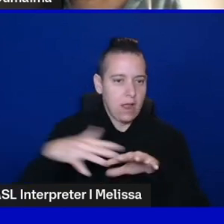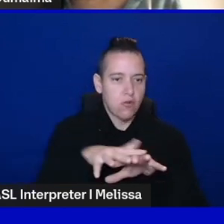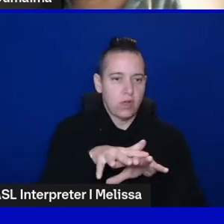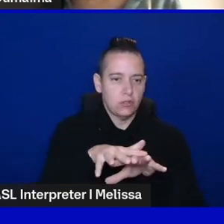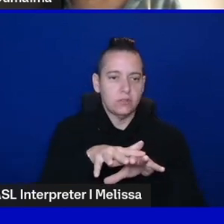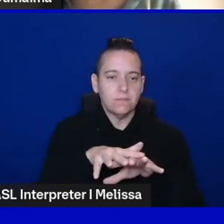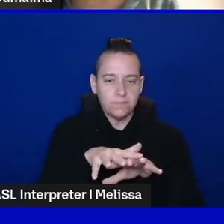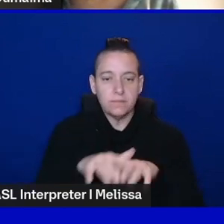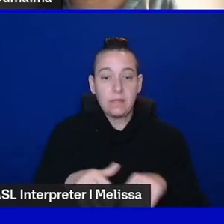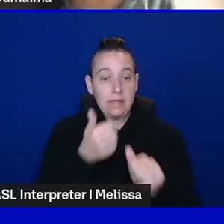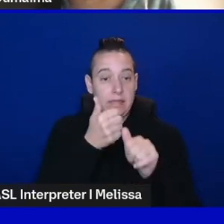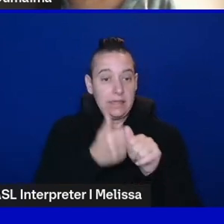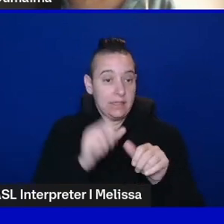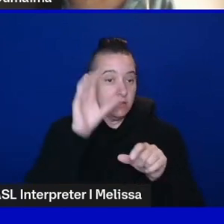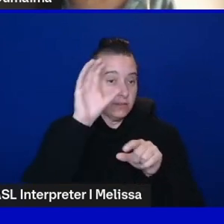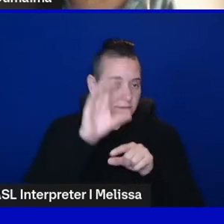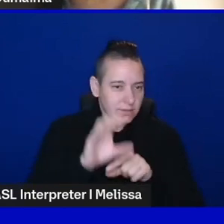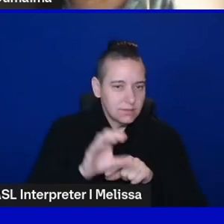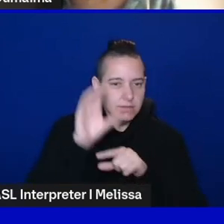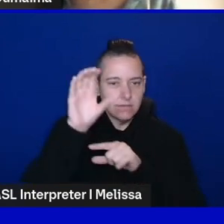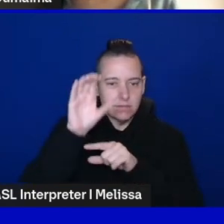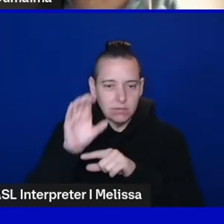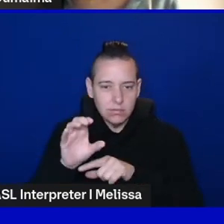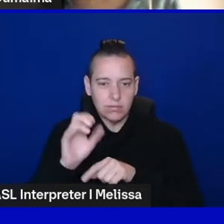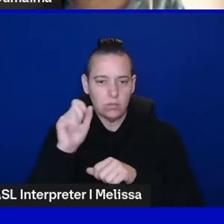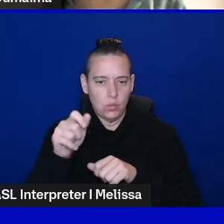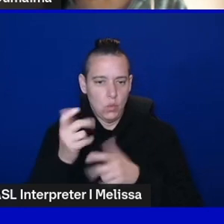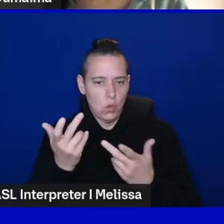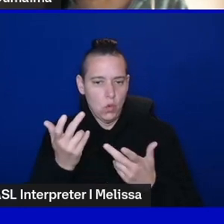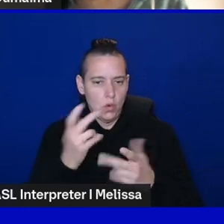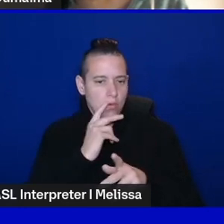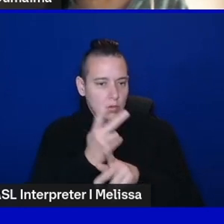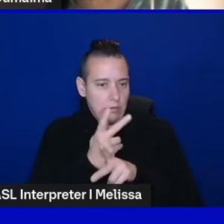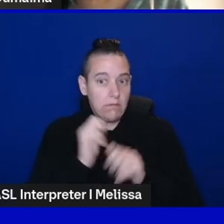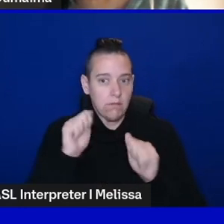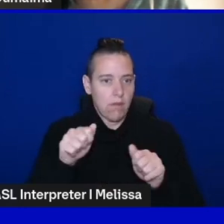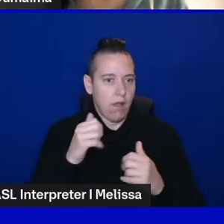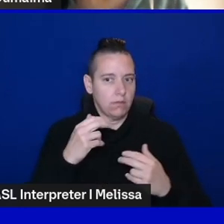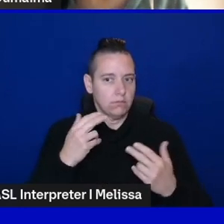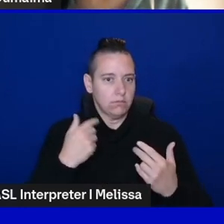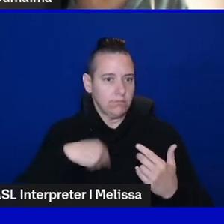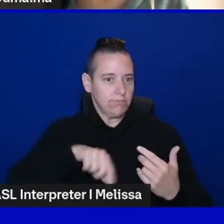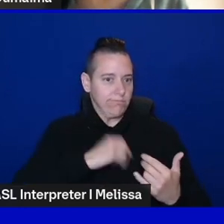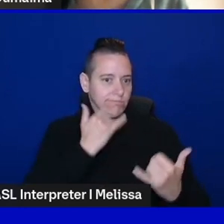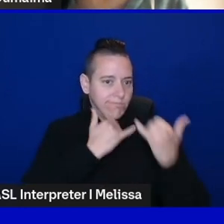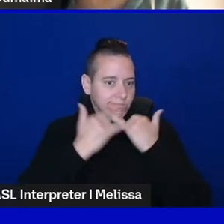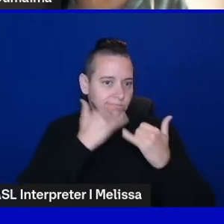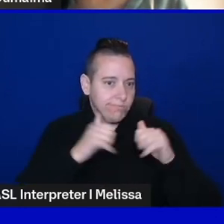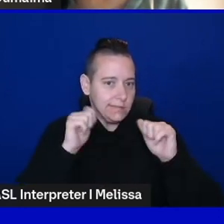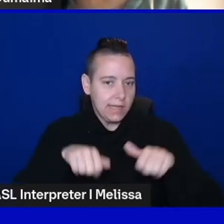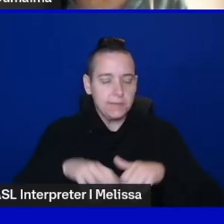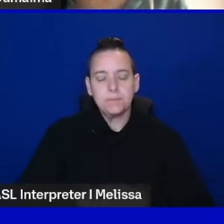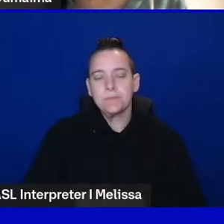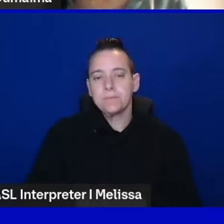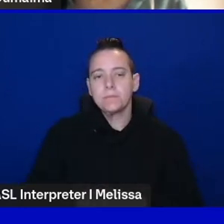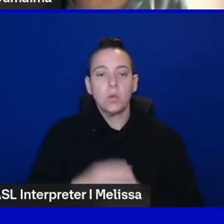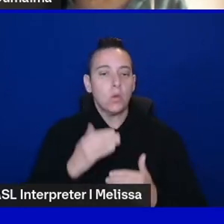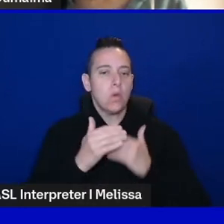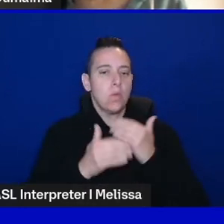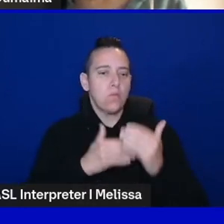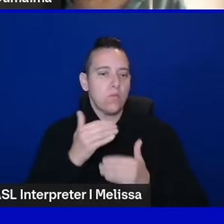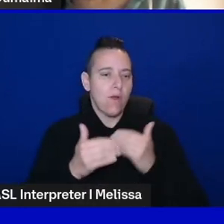each step requires careful attention and is very prone to human error. And here comes